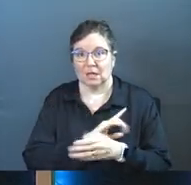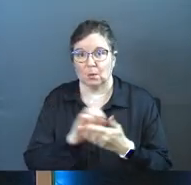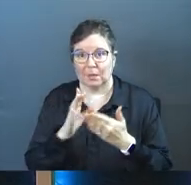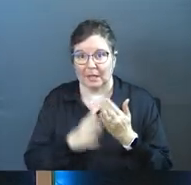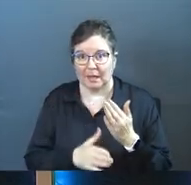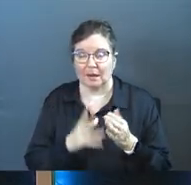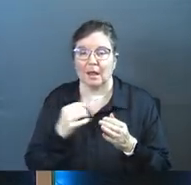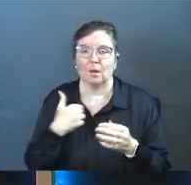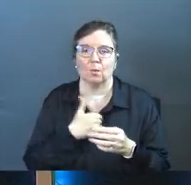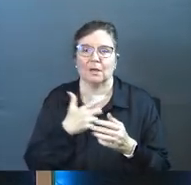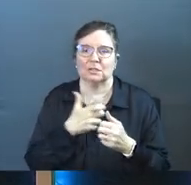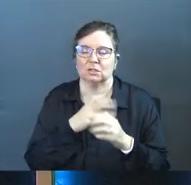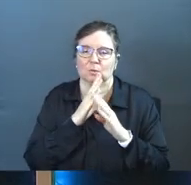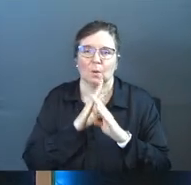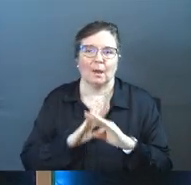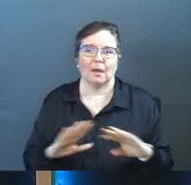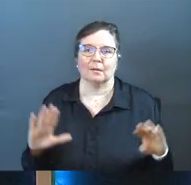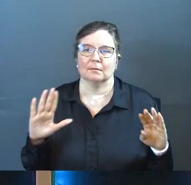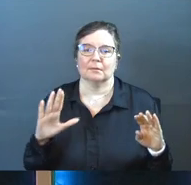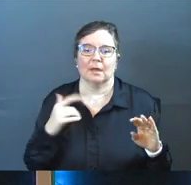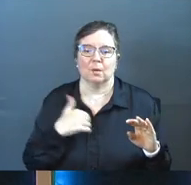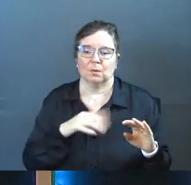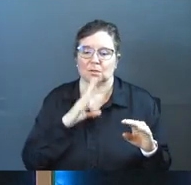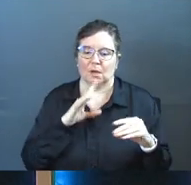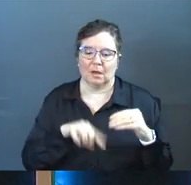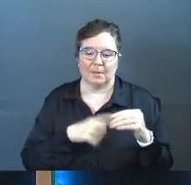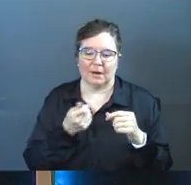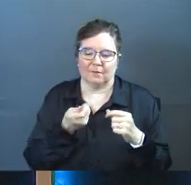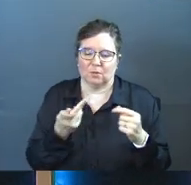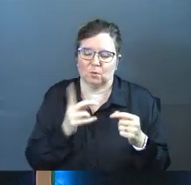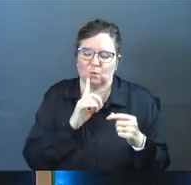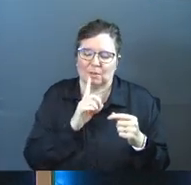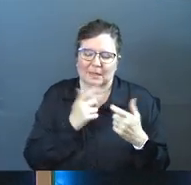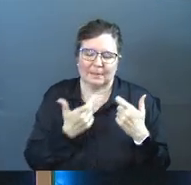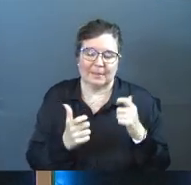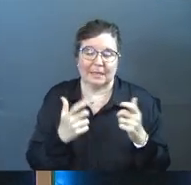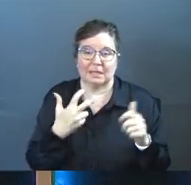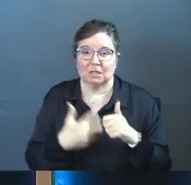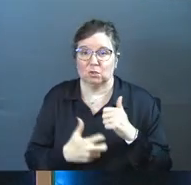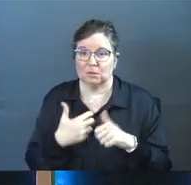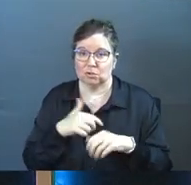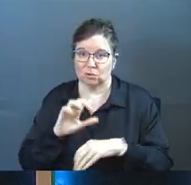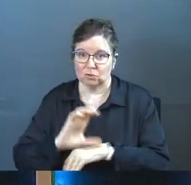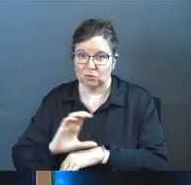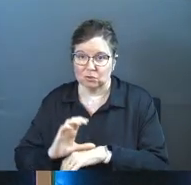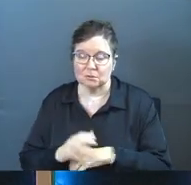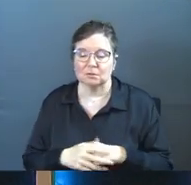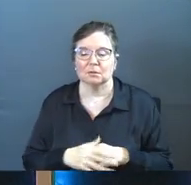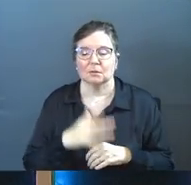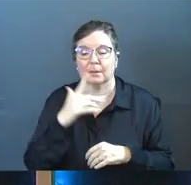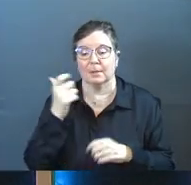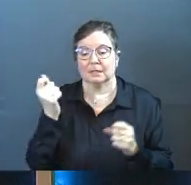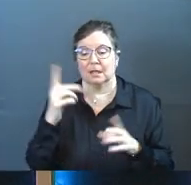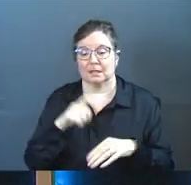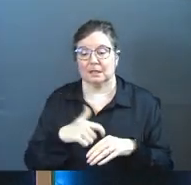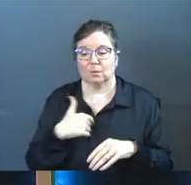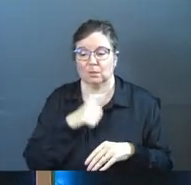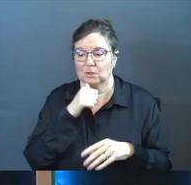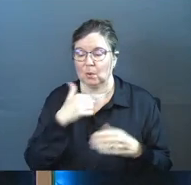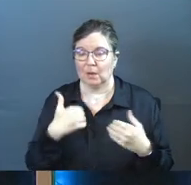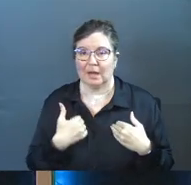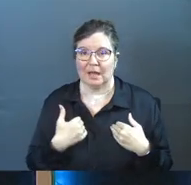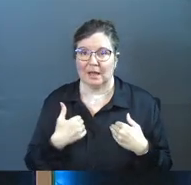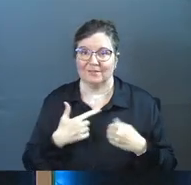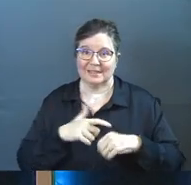weekend, and we just get quiet. And we talk about just a few really big issues in the church because a lot of times we don't